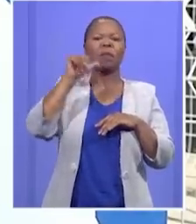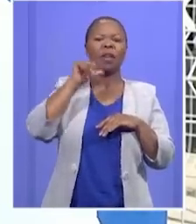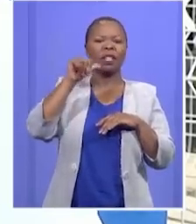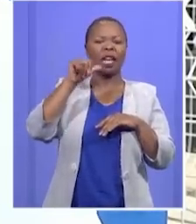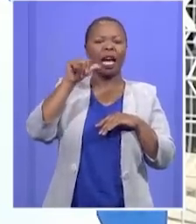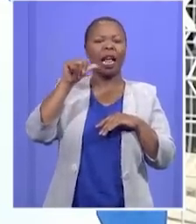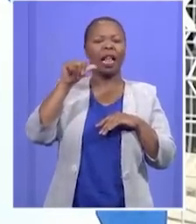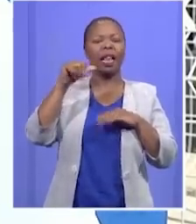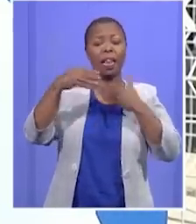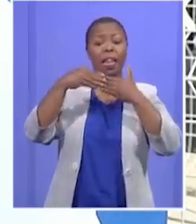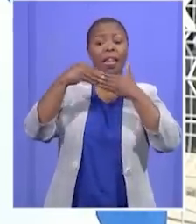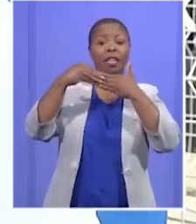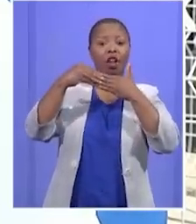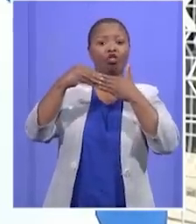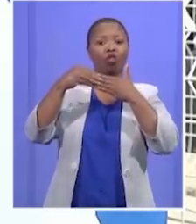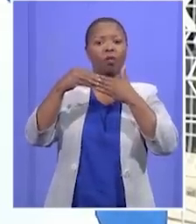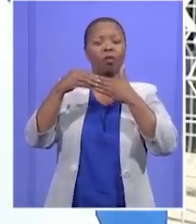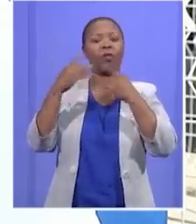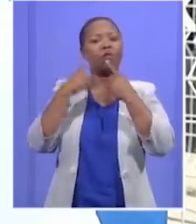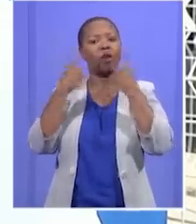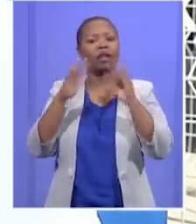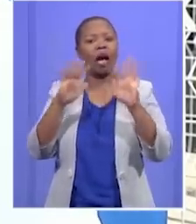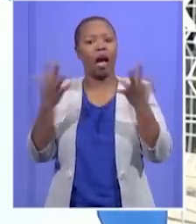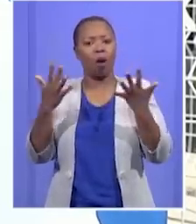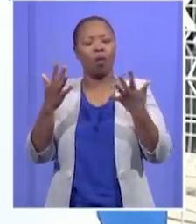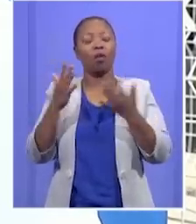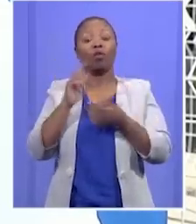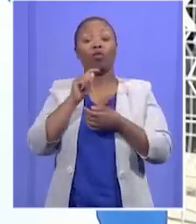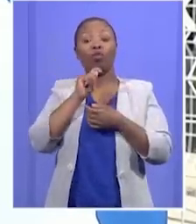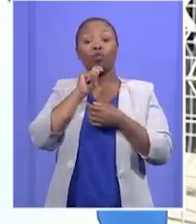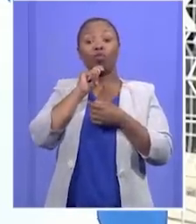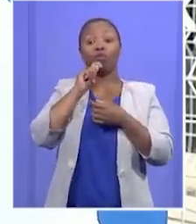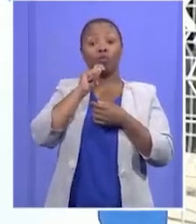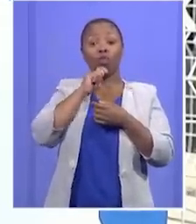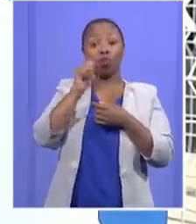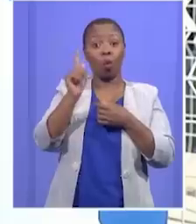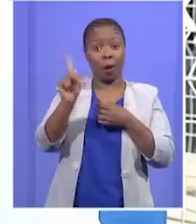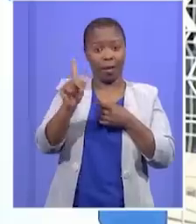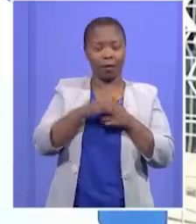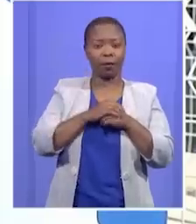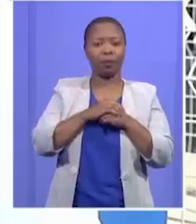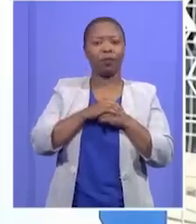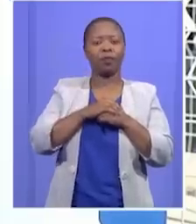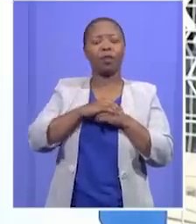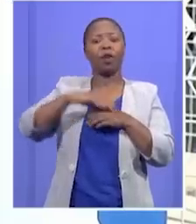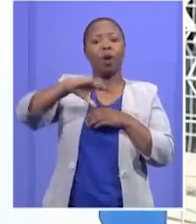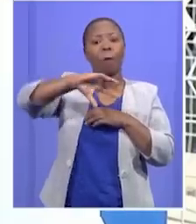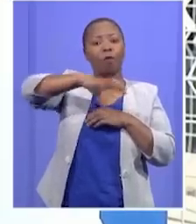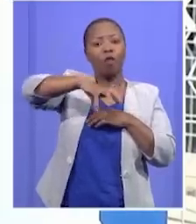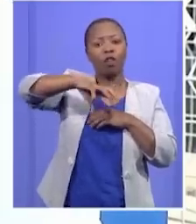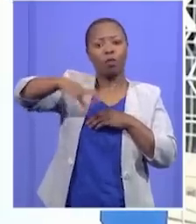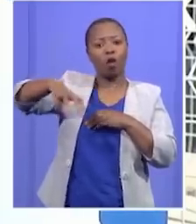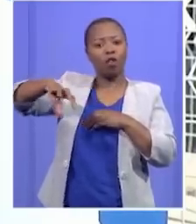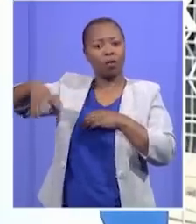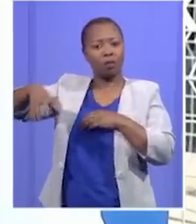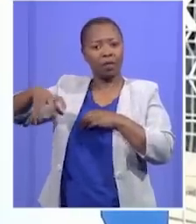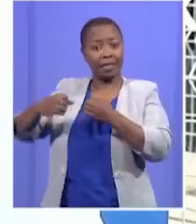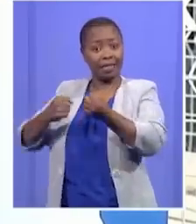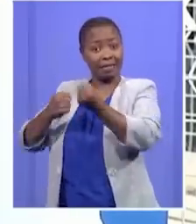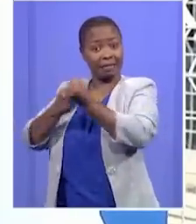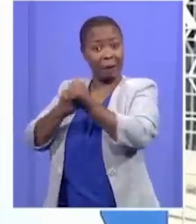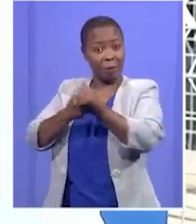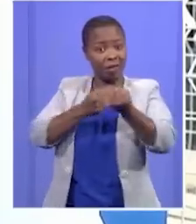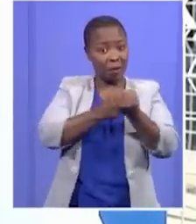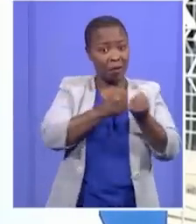pronounced. The fact of the matter is that no province is 100% behind any candidate. They